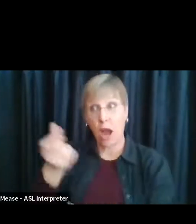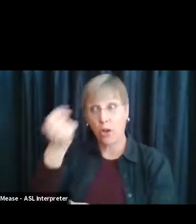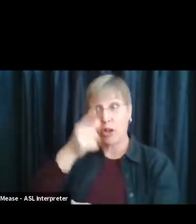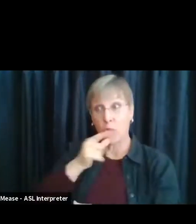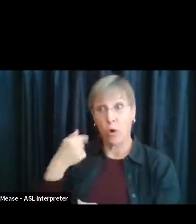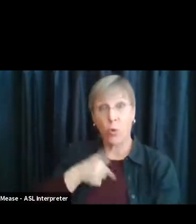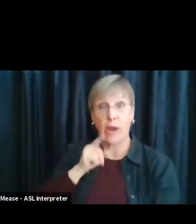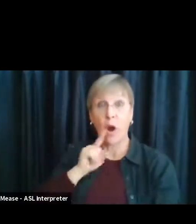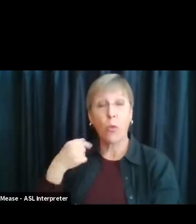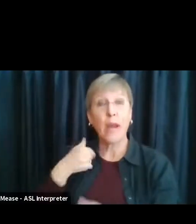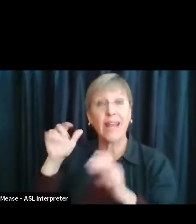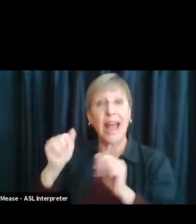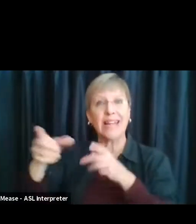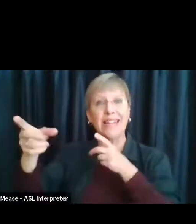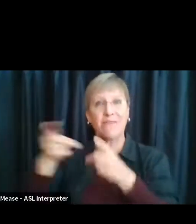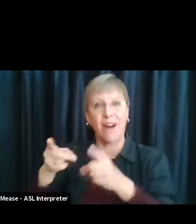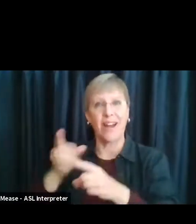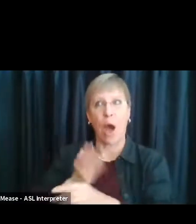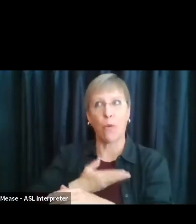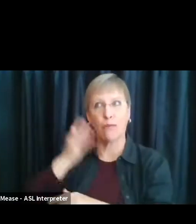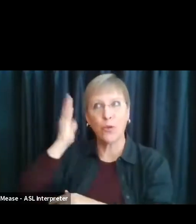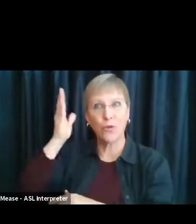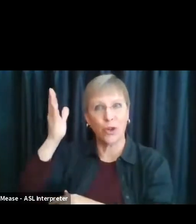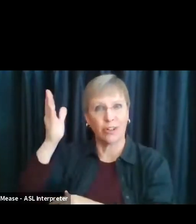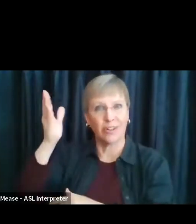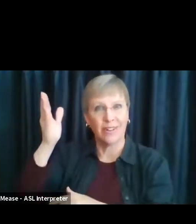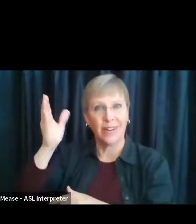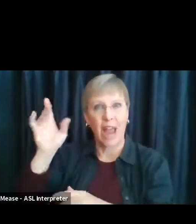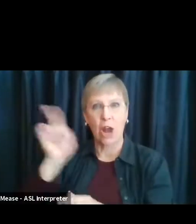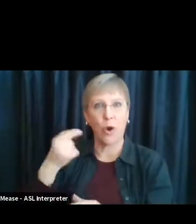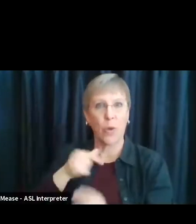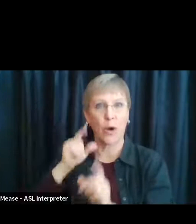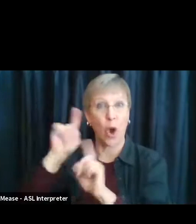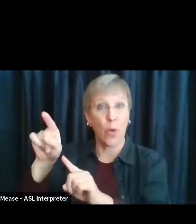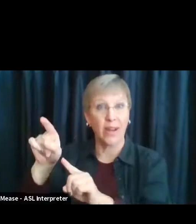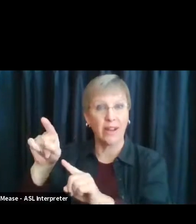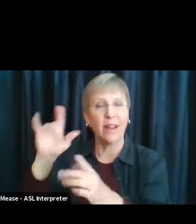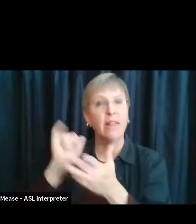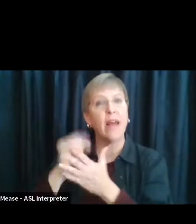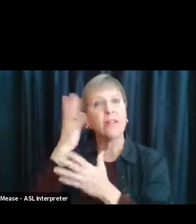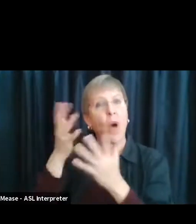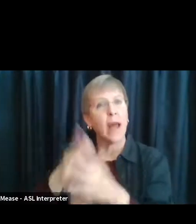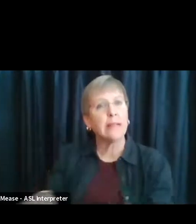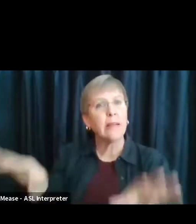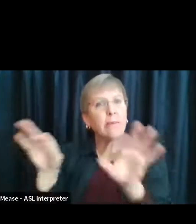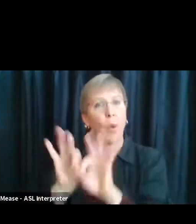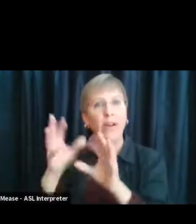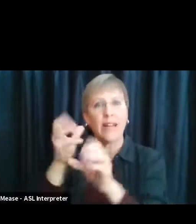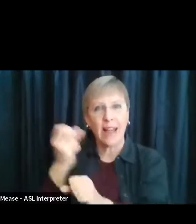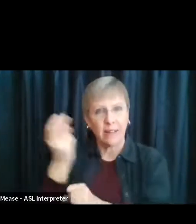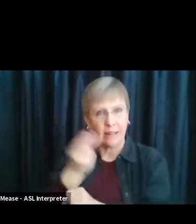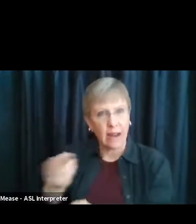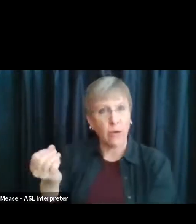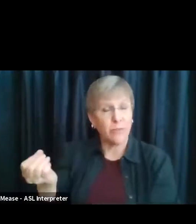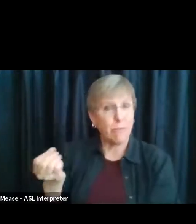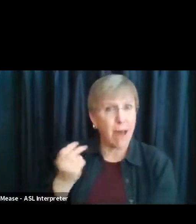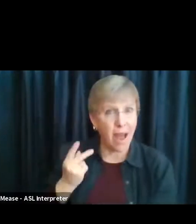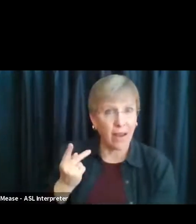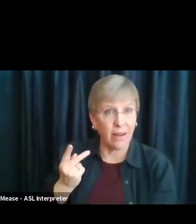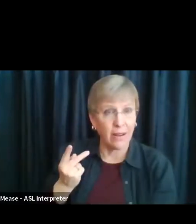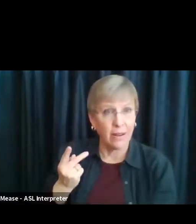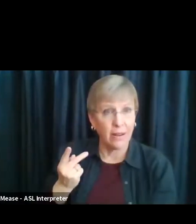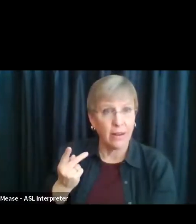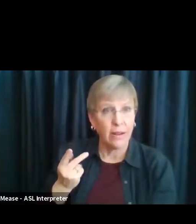we can define where we are going. So that's why it's so important to get this heritage back.